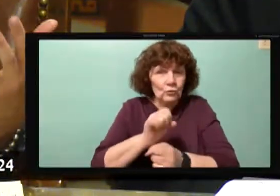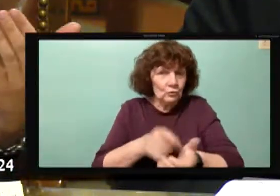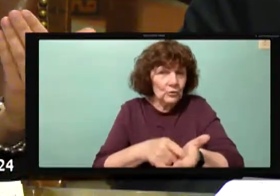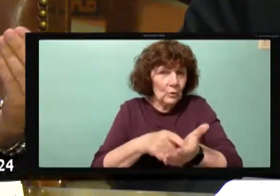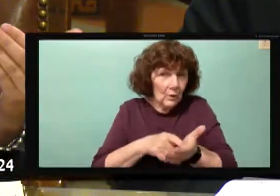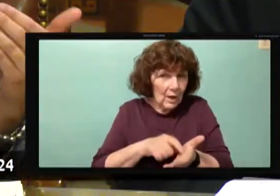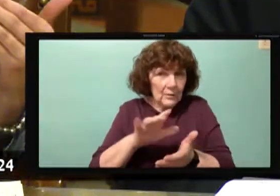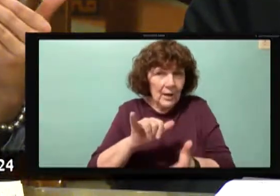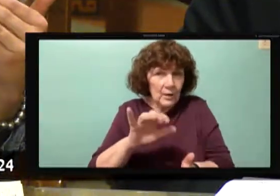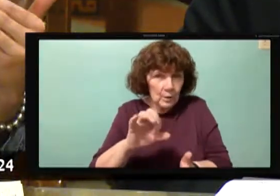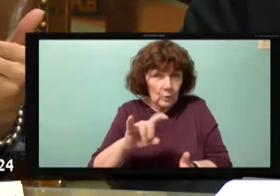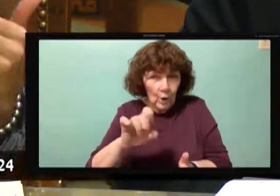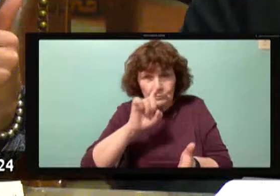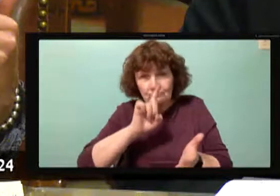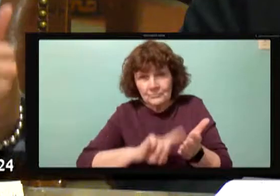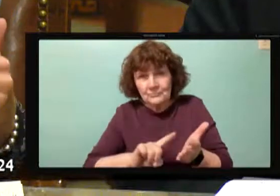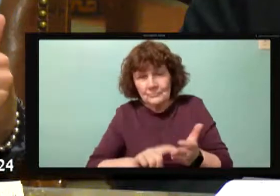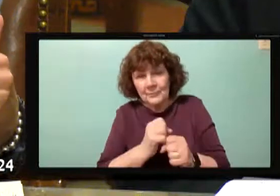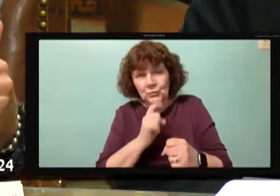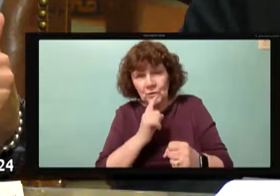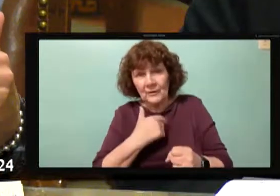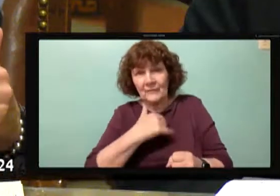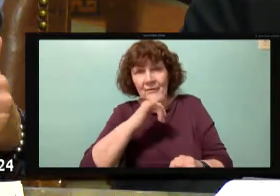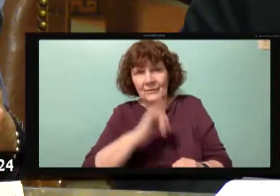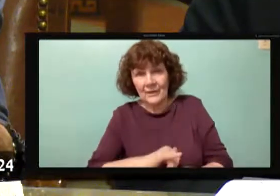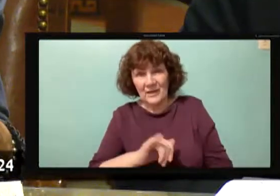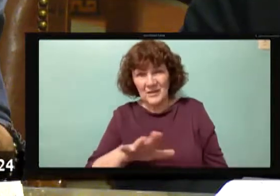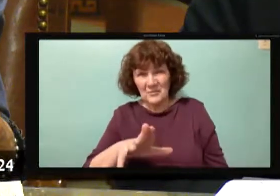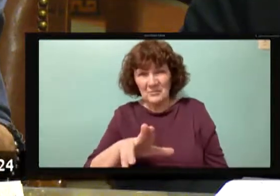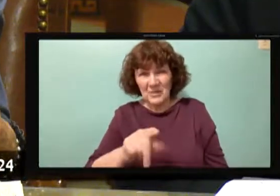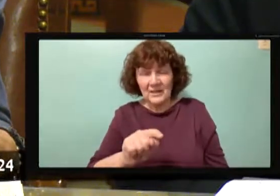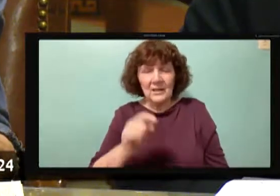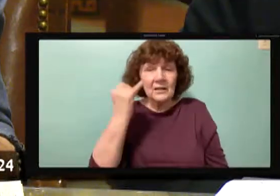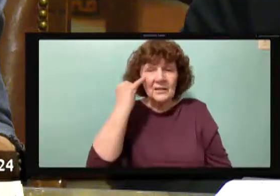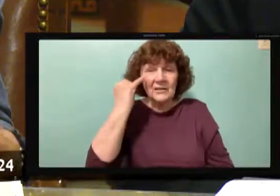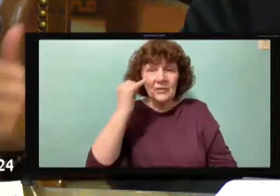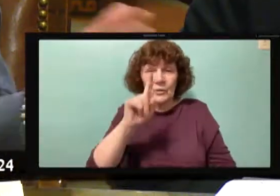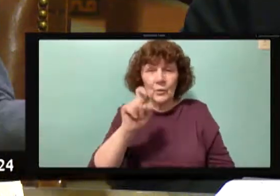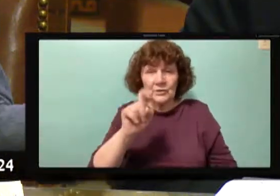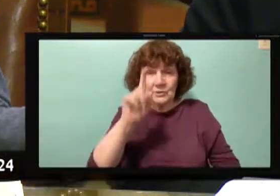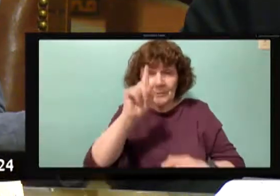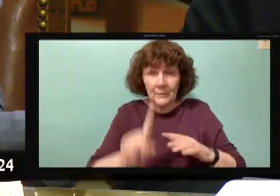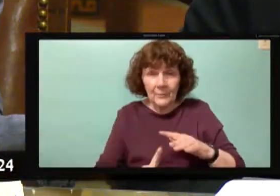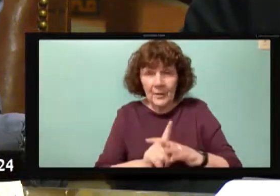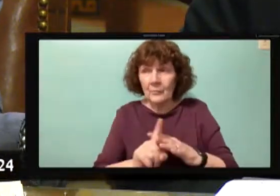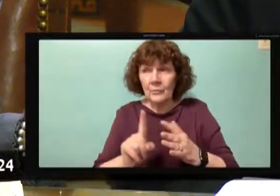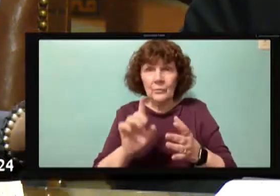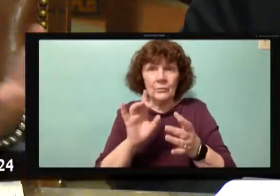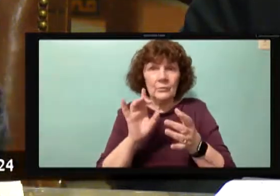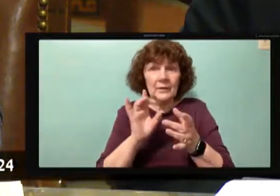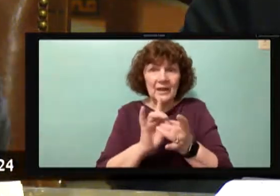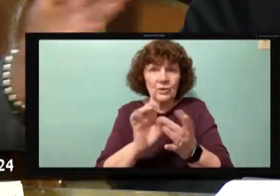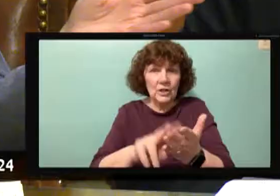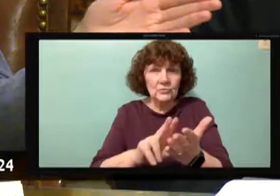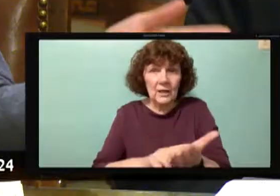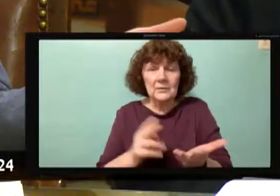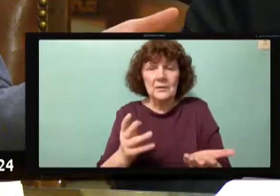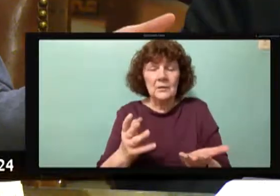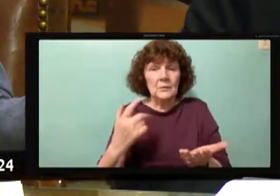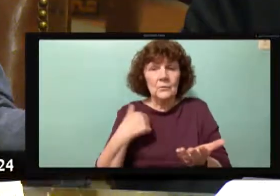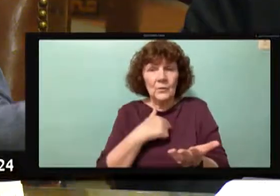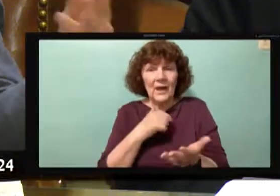code. But when there are questions or, we have an issue with the contract, we have a working relationship with the solicitor,